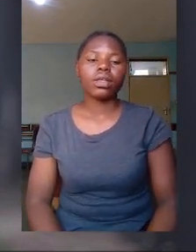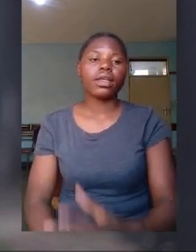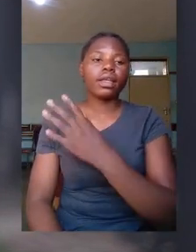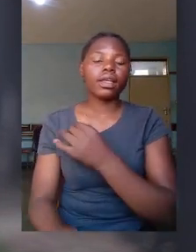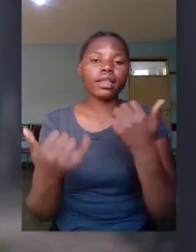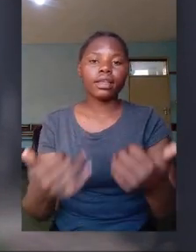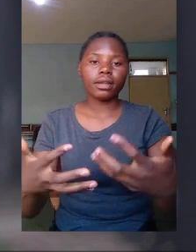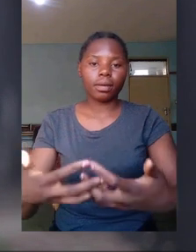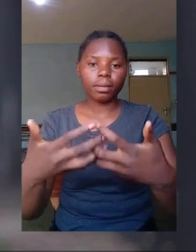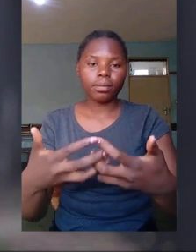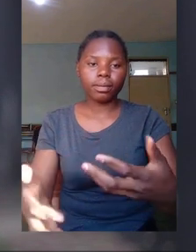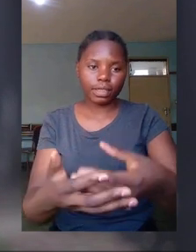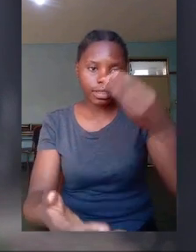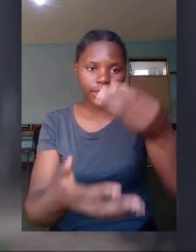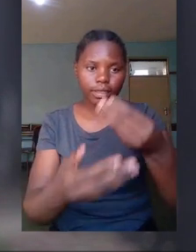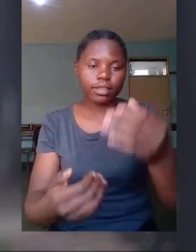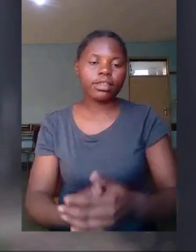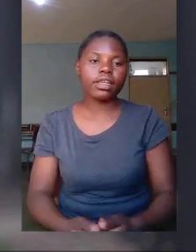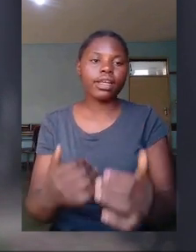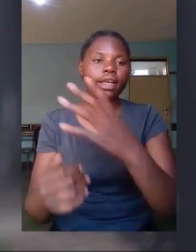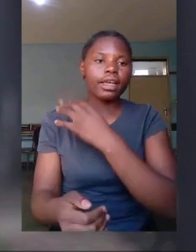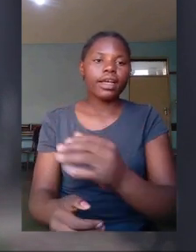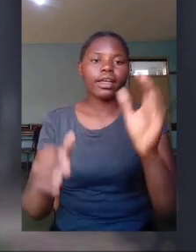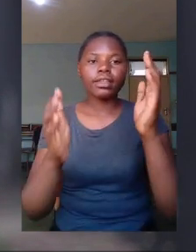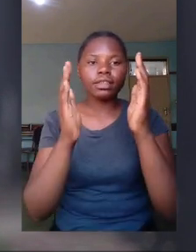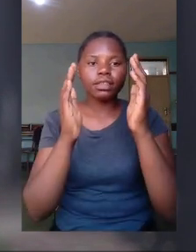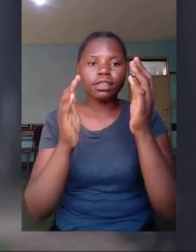that. And then those forecasts can be